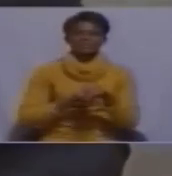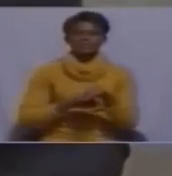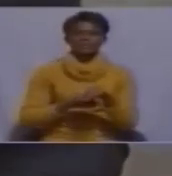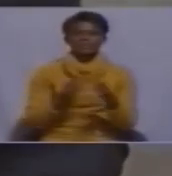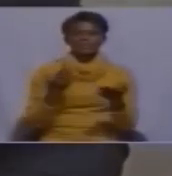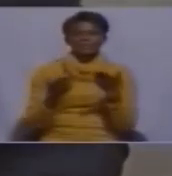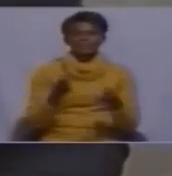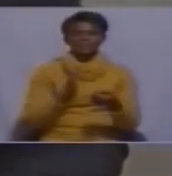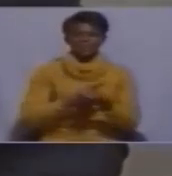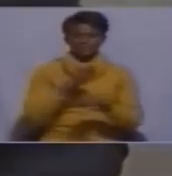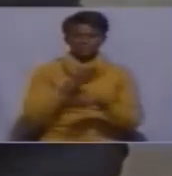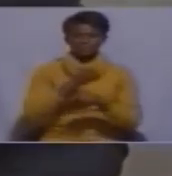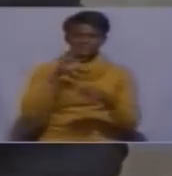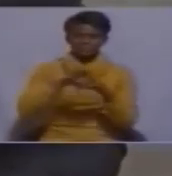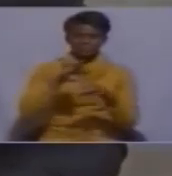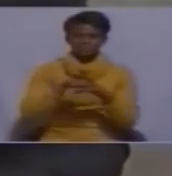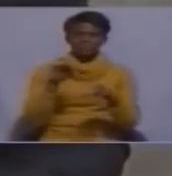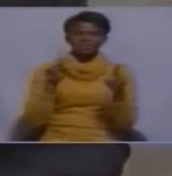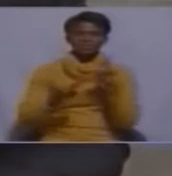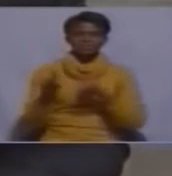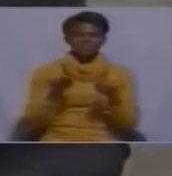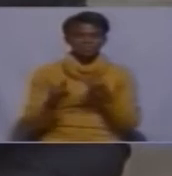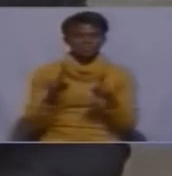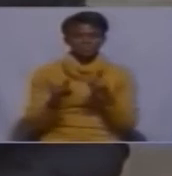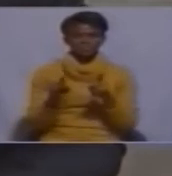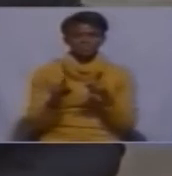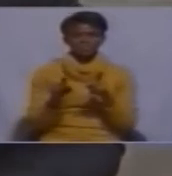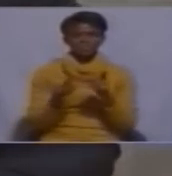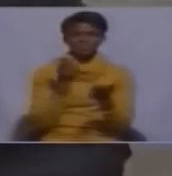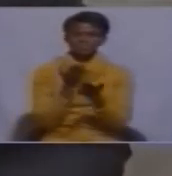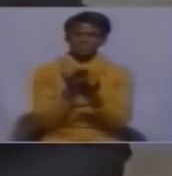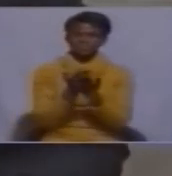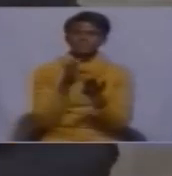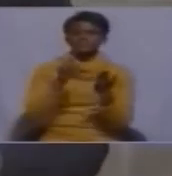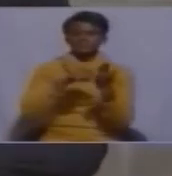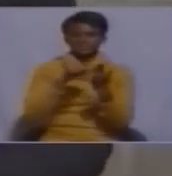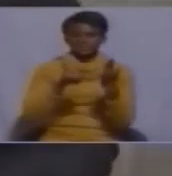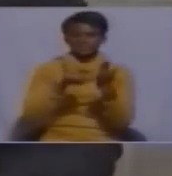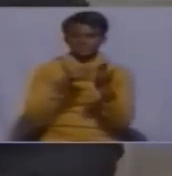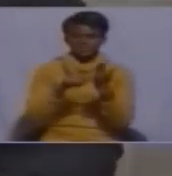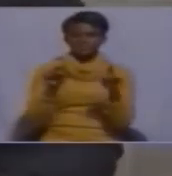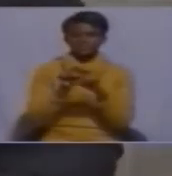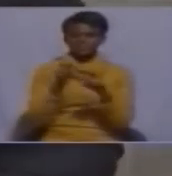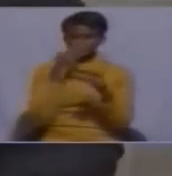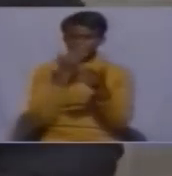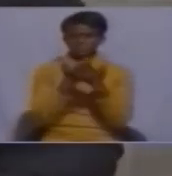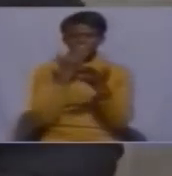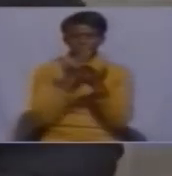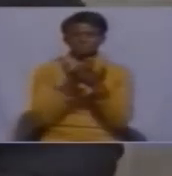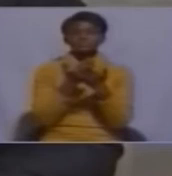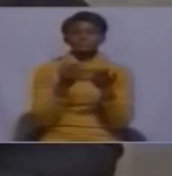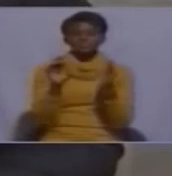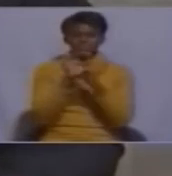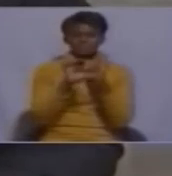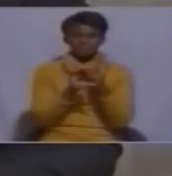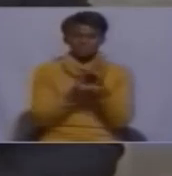possibly after the elections, people would be able to propose amendments. In fact, the beauty about this constitution now says that